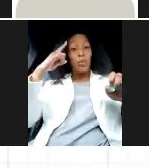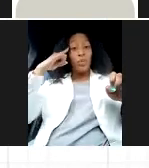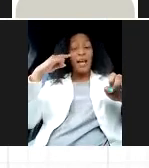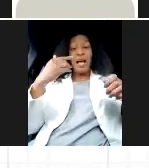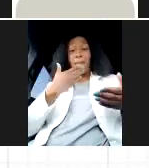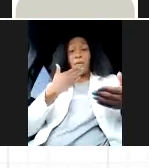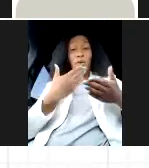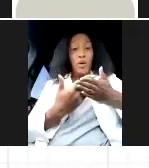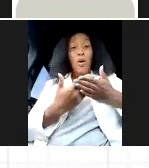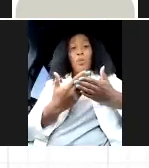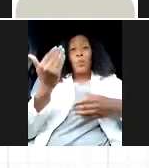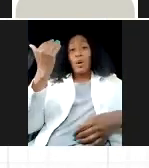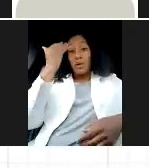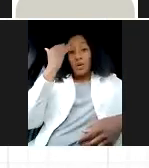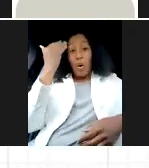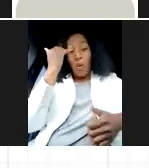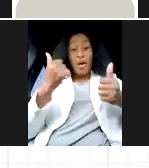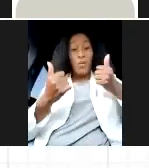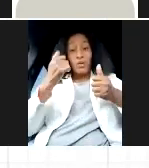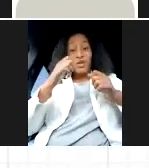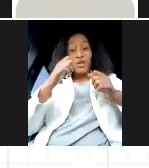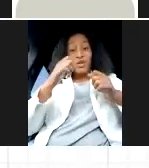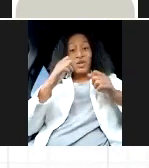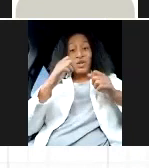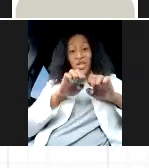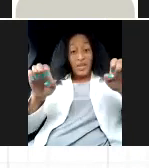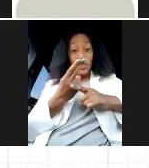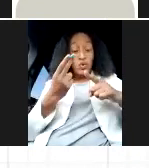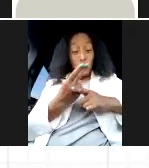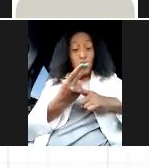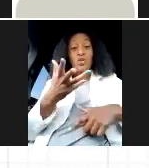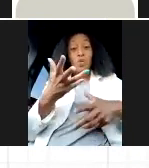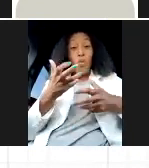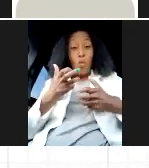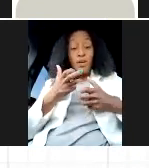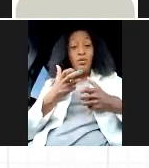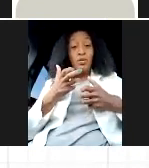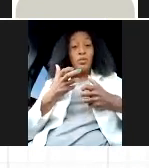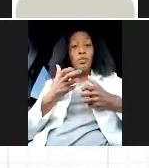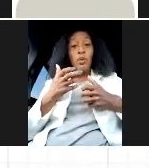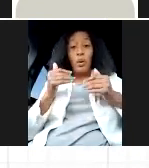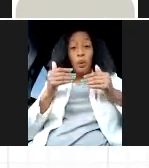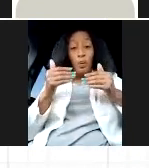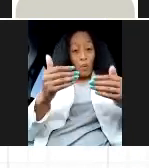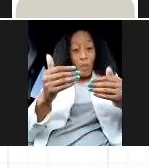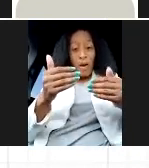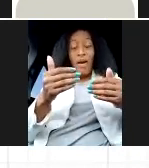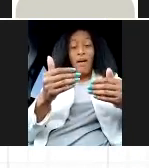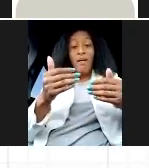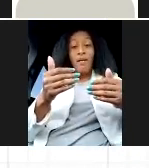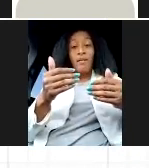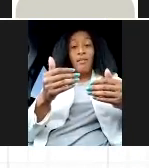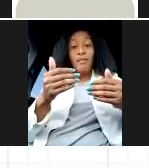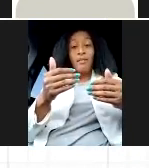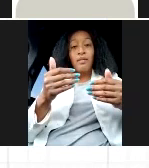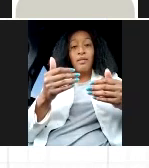this, this formula or this relationship using your knowledge of equations,